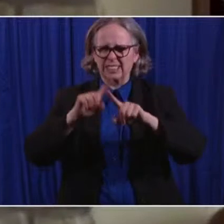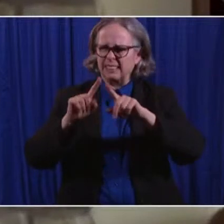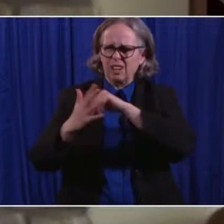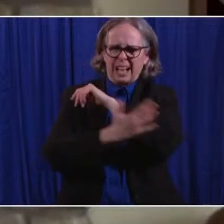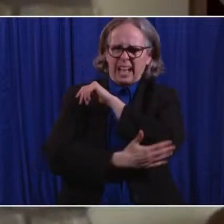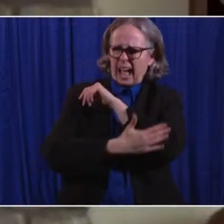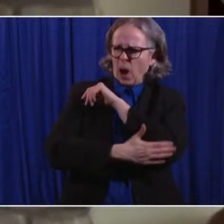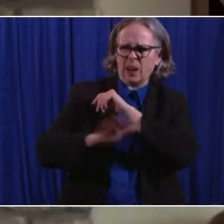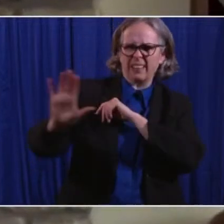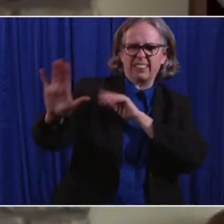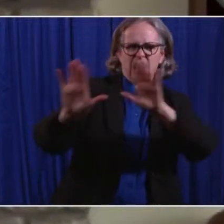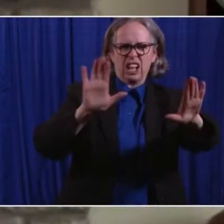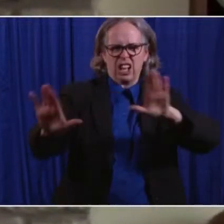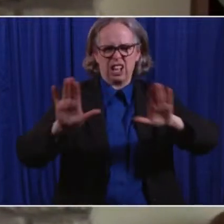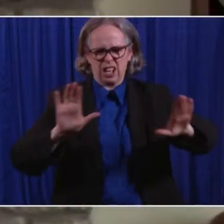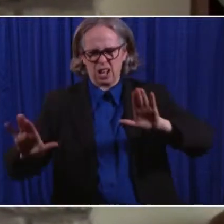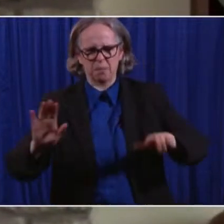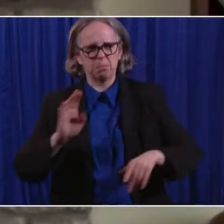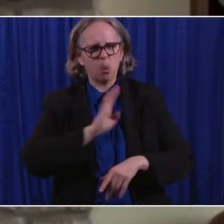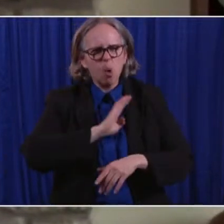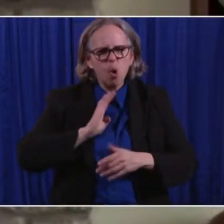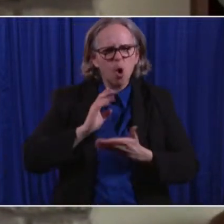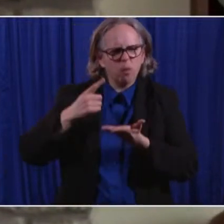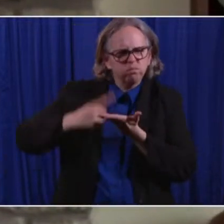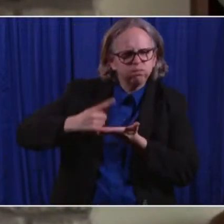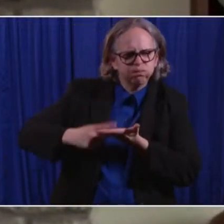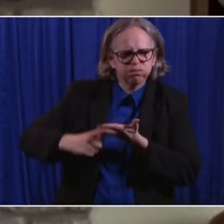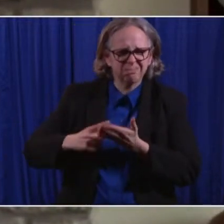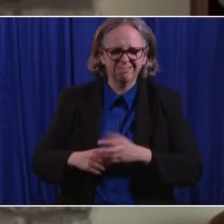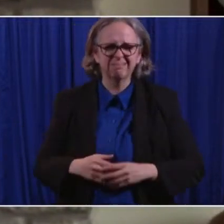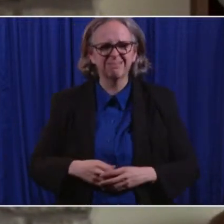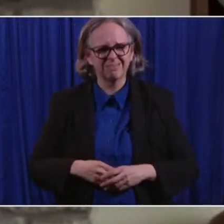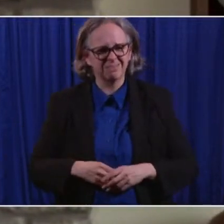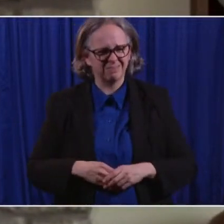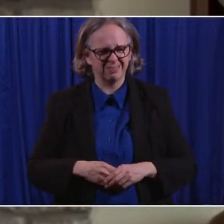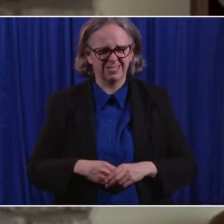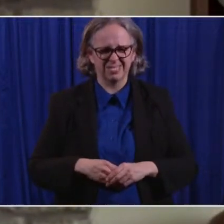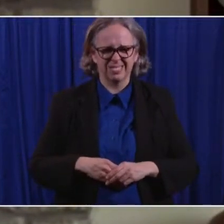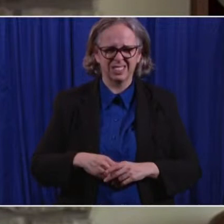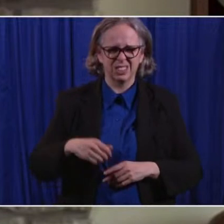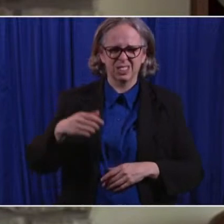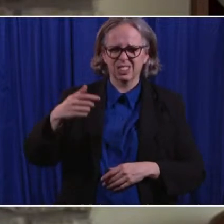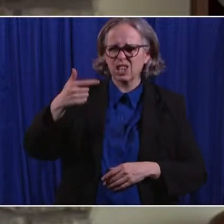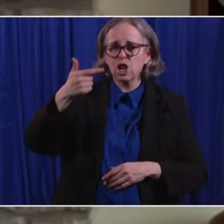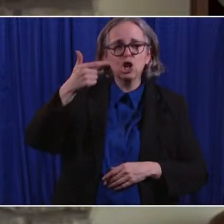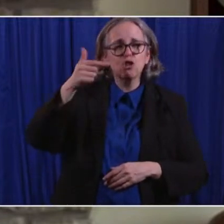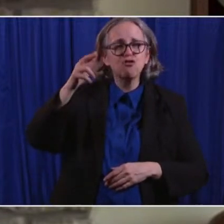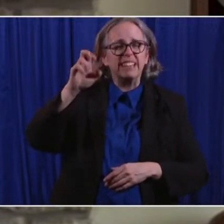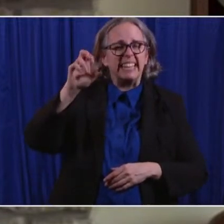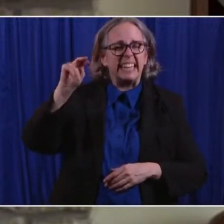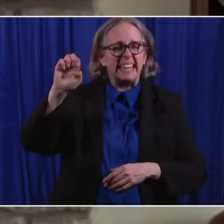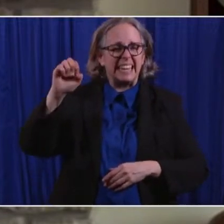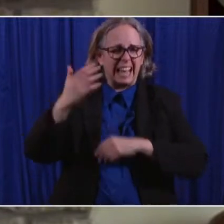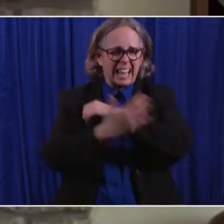great job. I know from our experience in Greene County and Clark County, and as Fran and I traveled around the state to